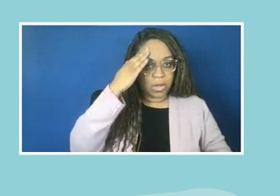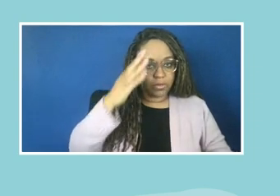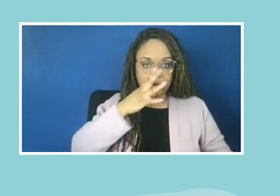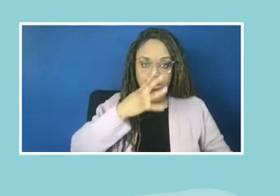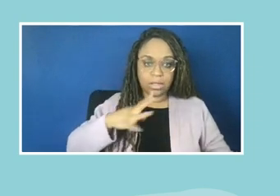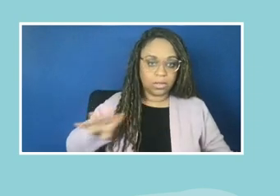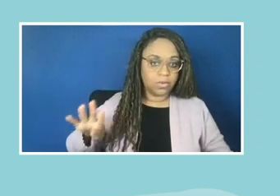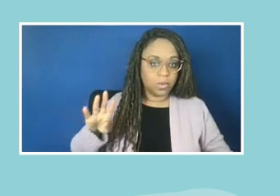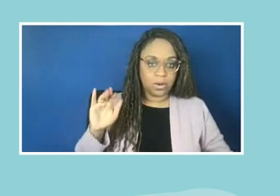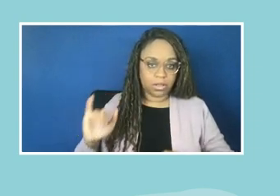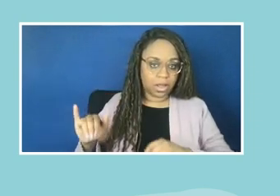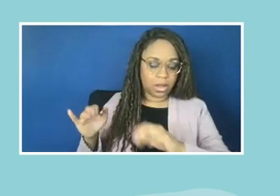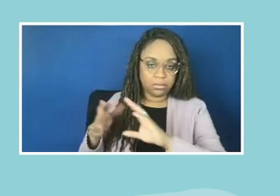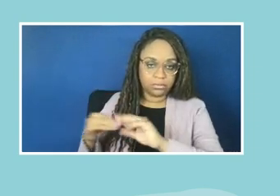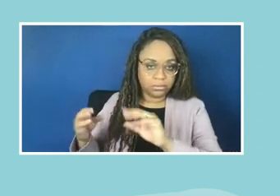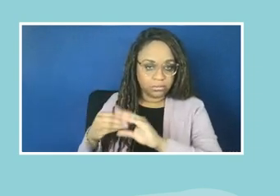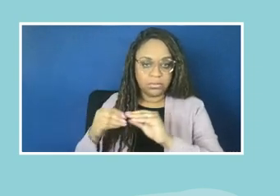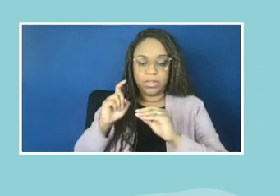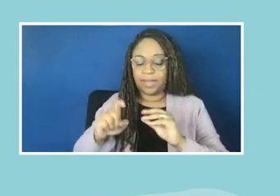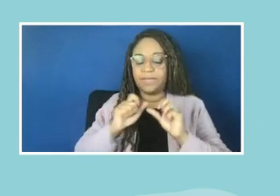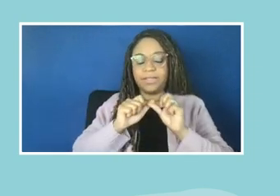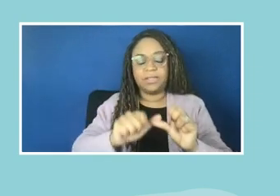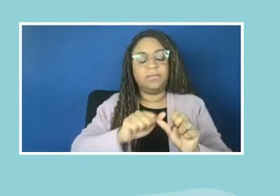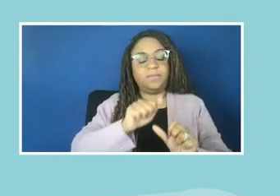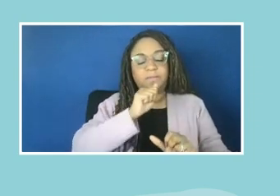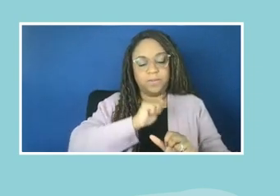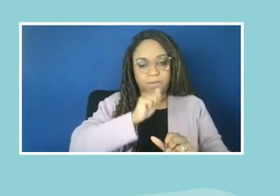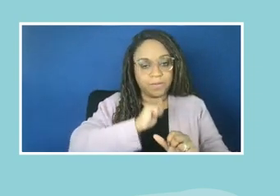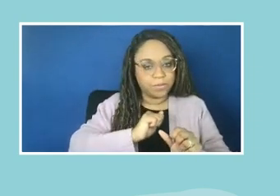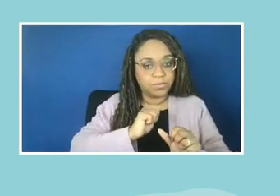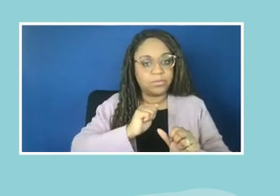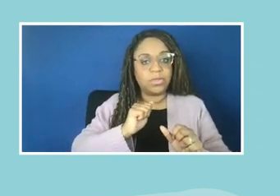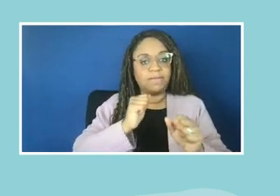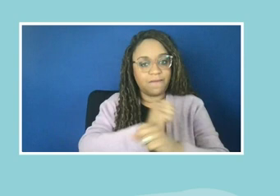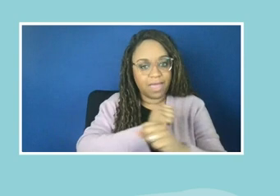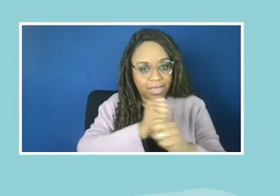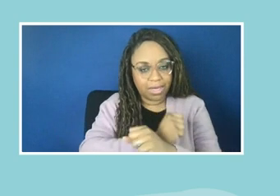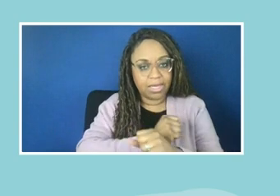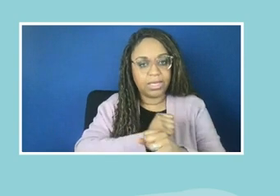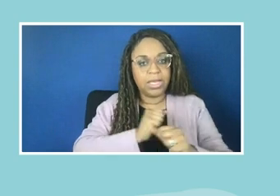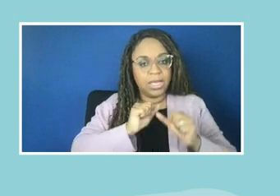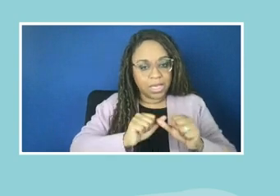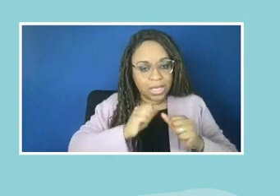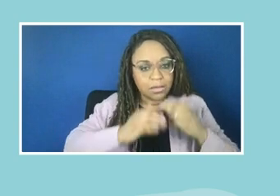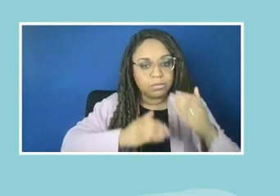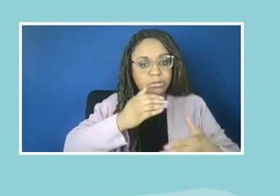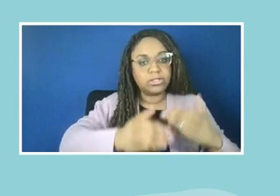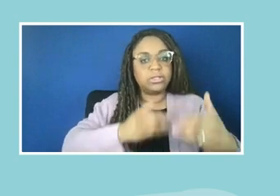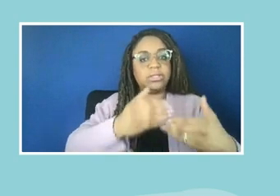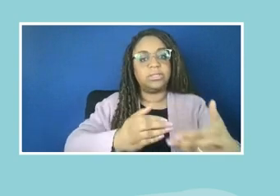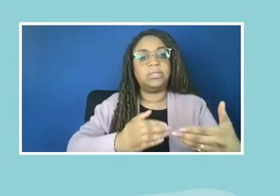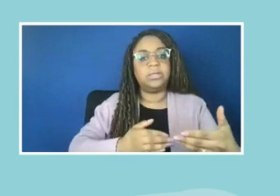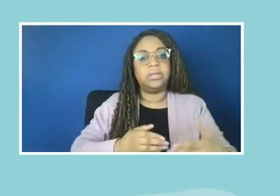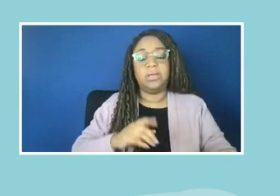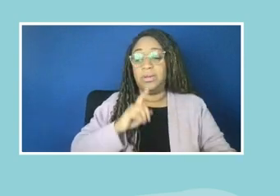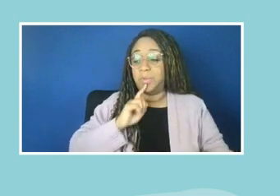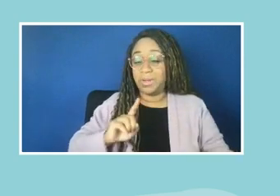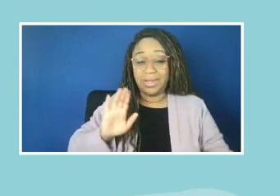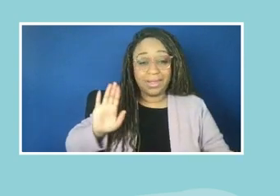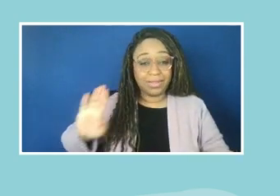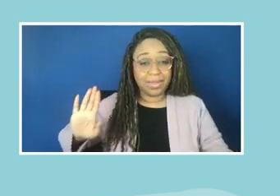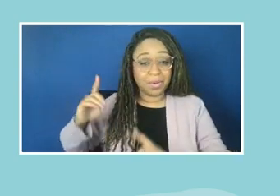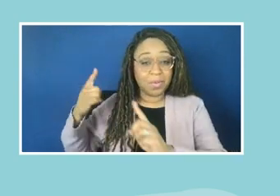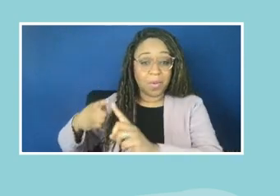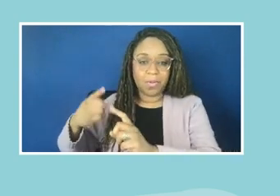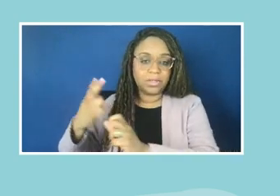keep fighting. You got and look, they do this. This propaganda is the order of their day. That's all they